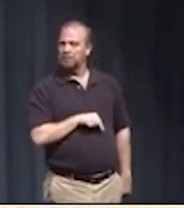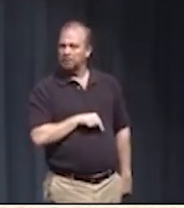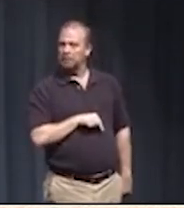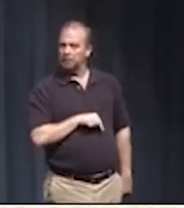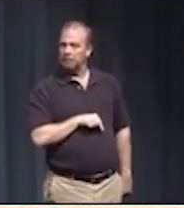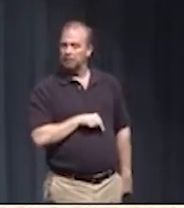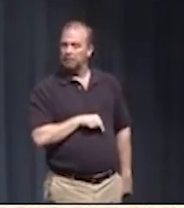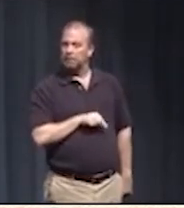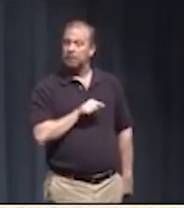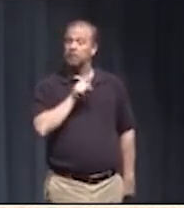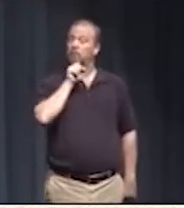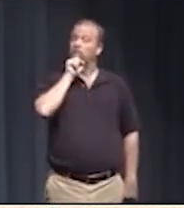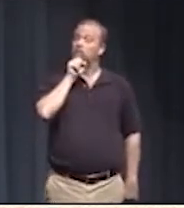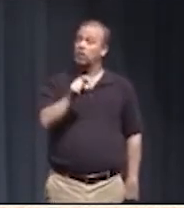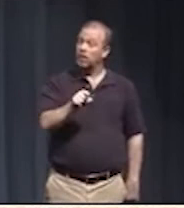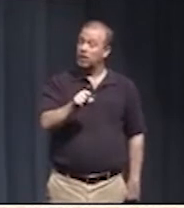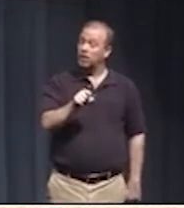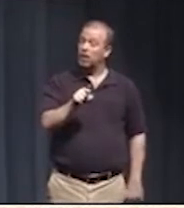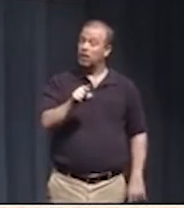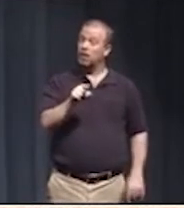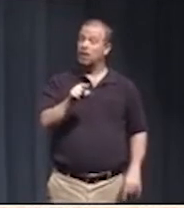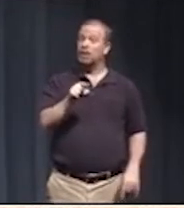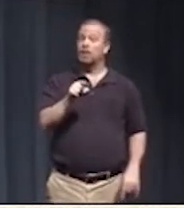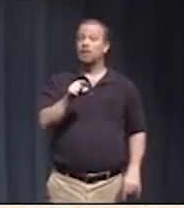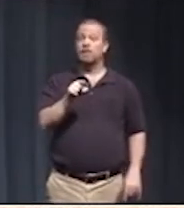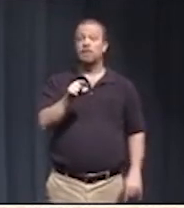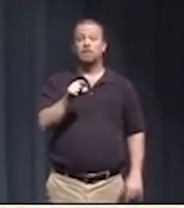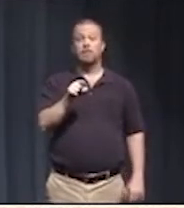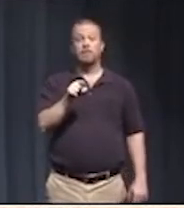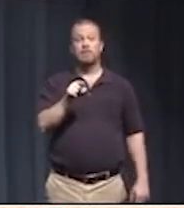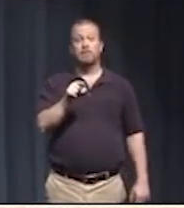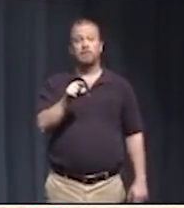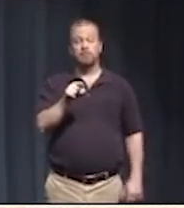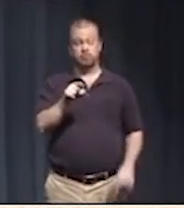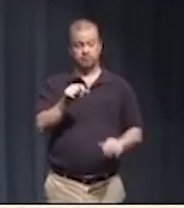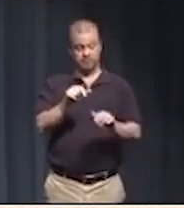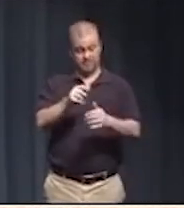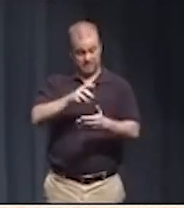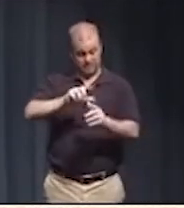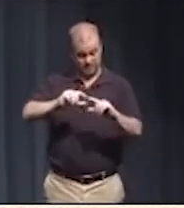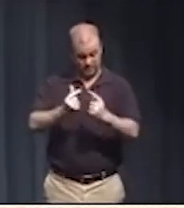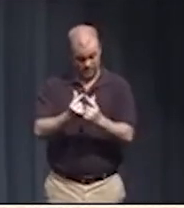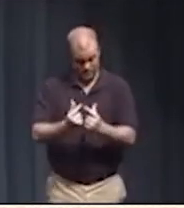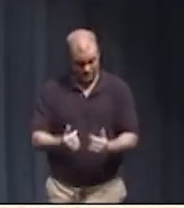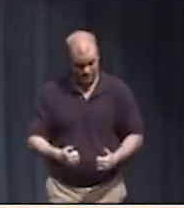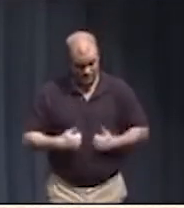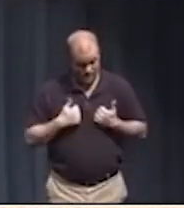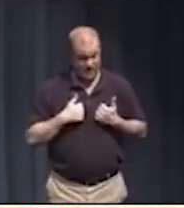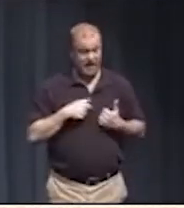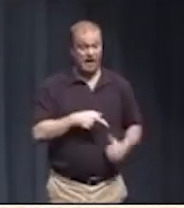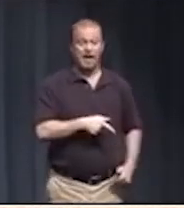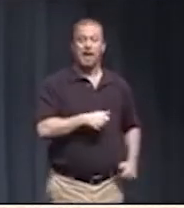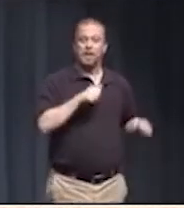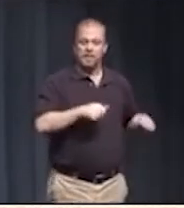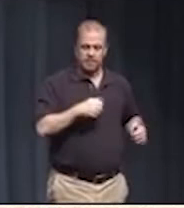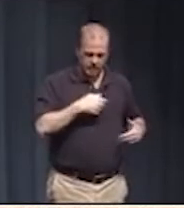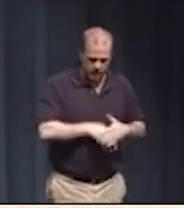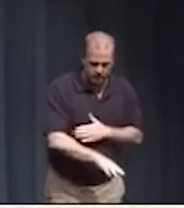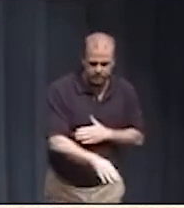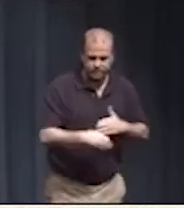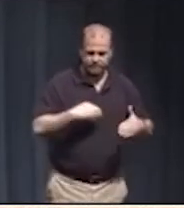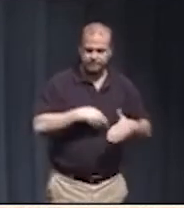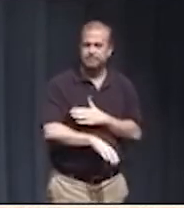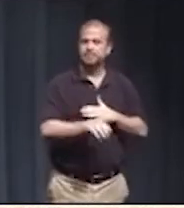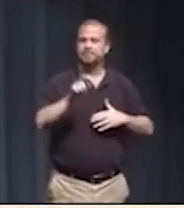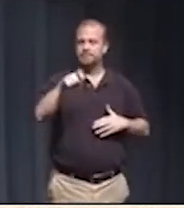The reality is that for society to survive, it has to be able to reproduce. If you take the female element out of the